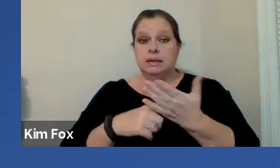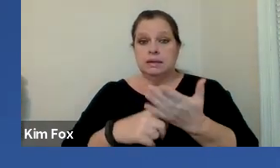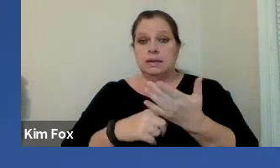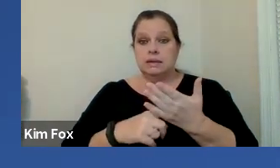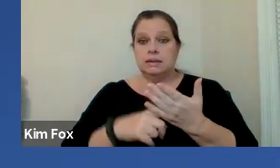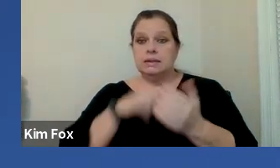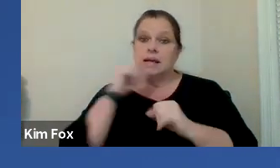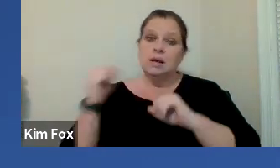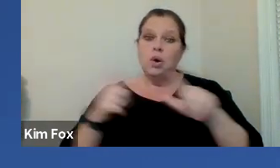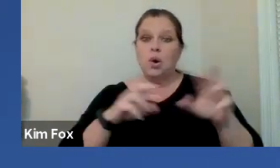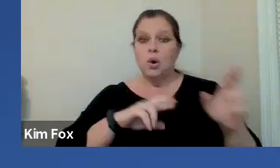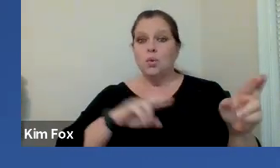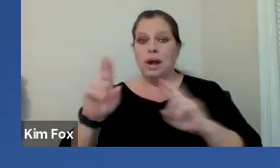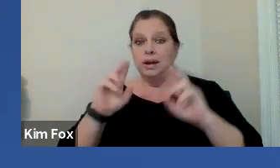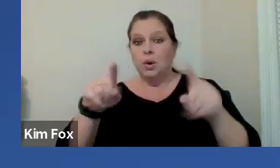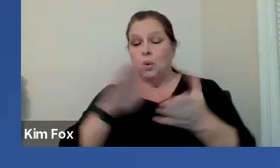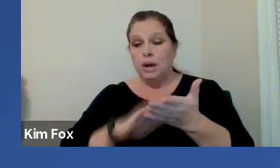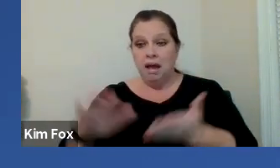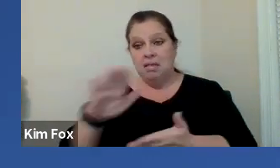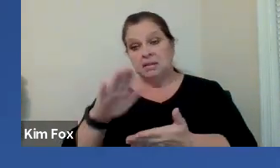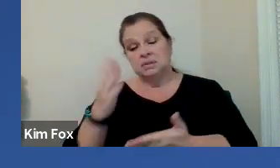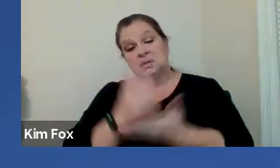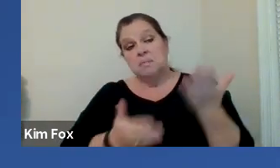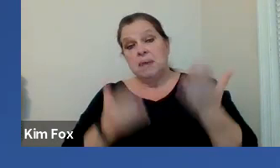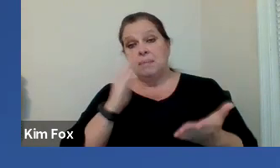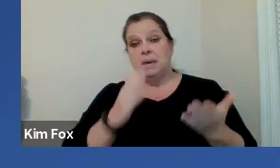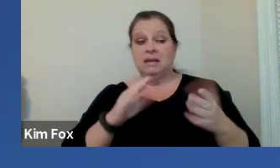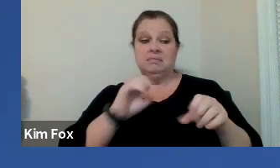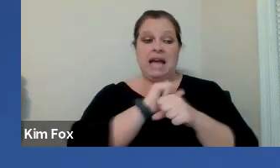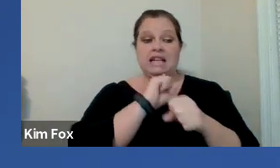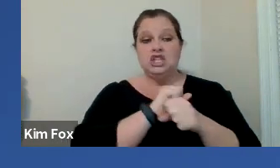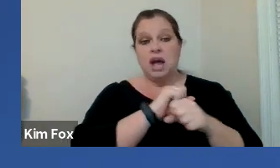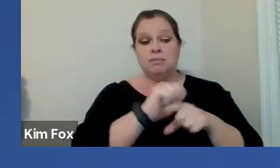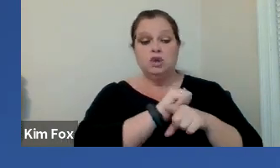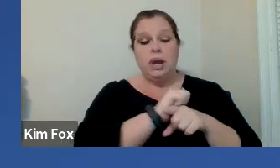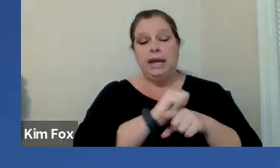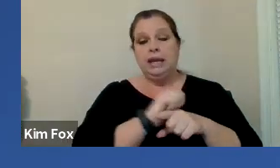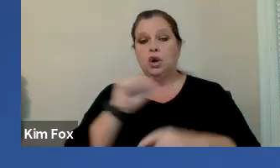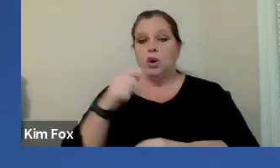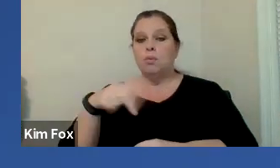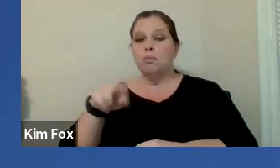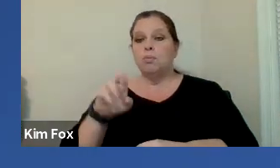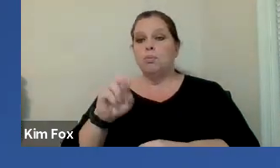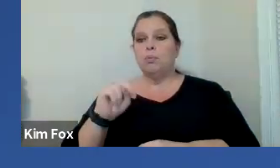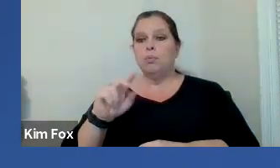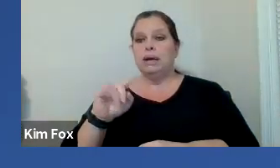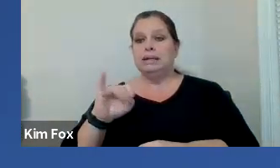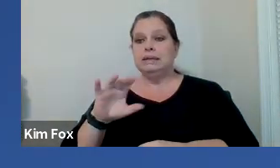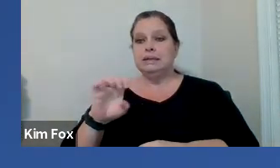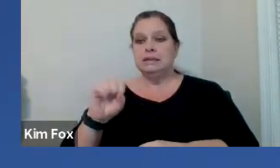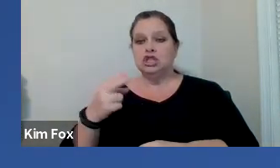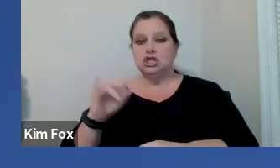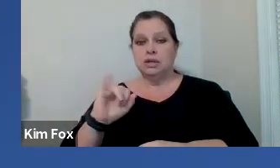everybody's ready to go to college. So some may want to do on-the-job training or apprenticeships. You don't have to use